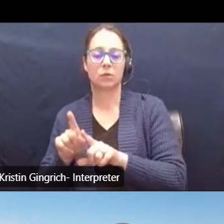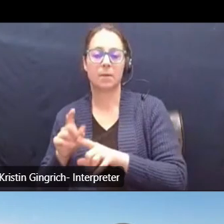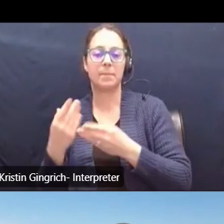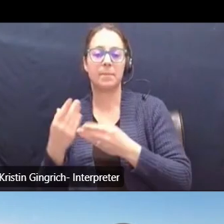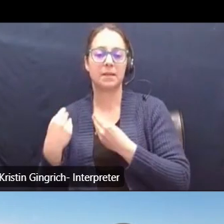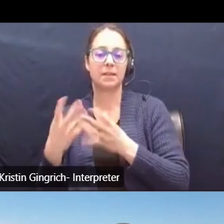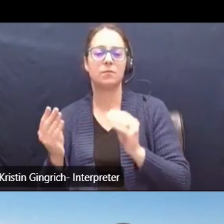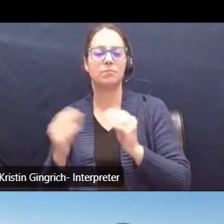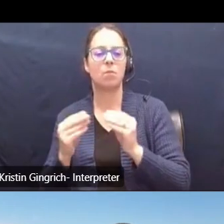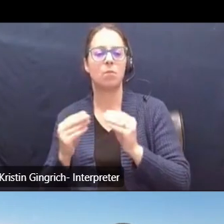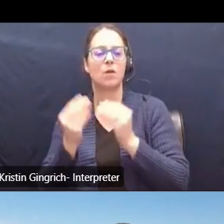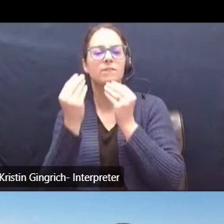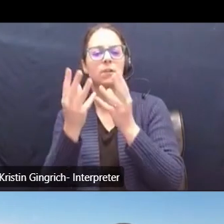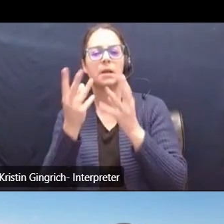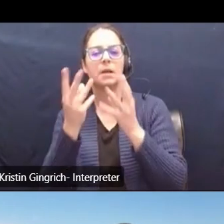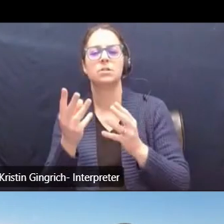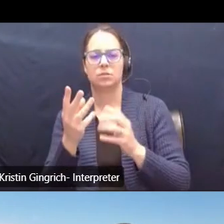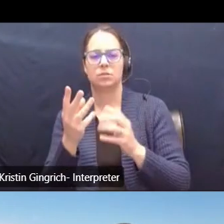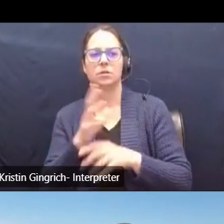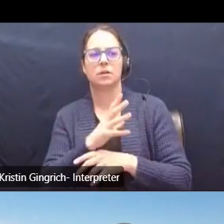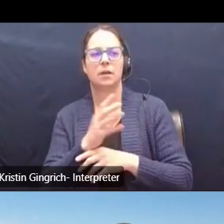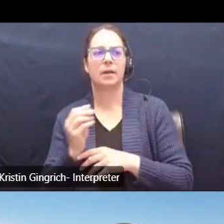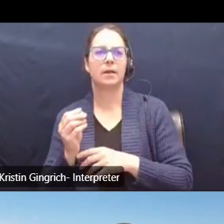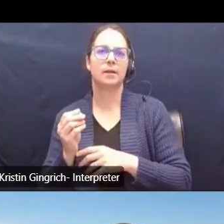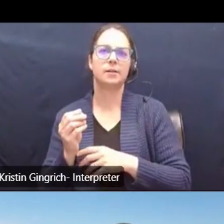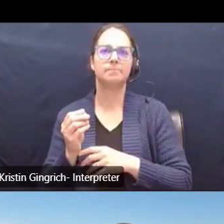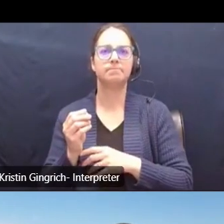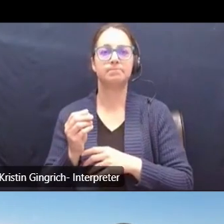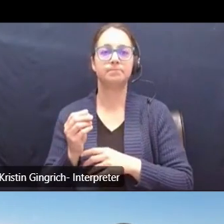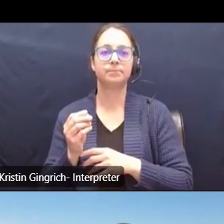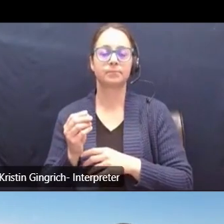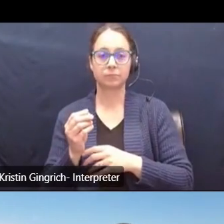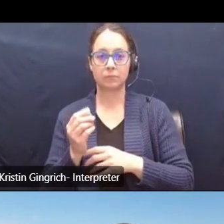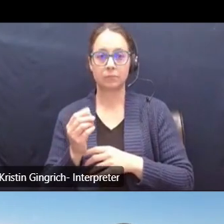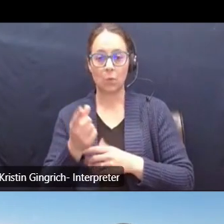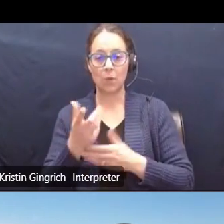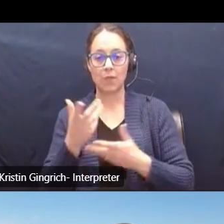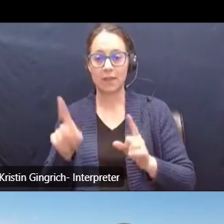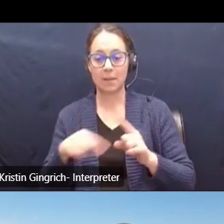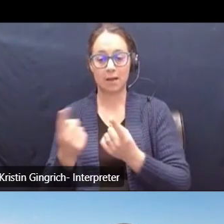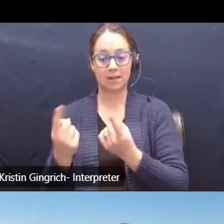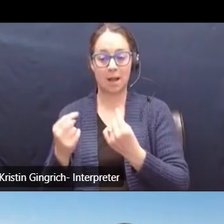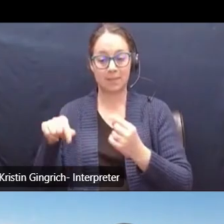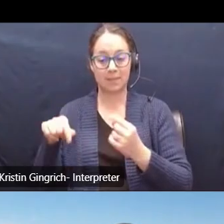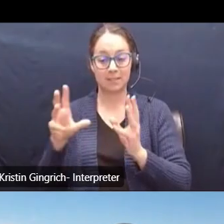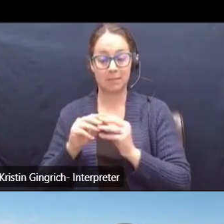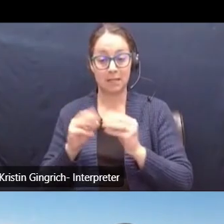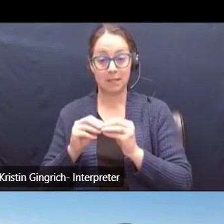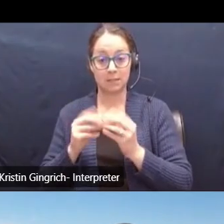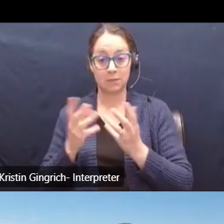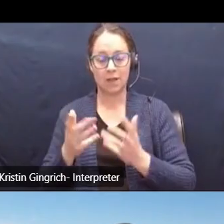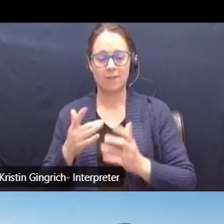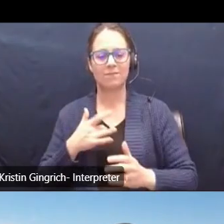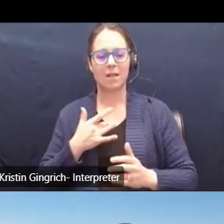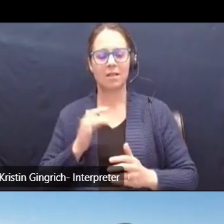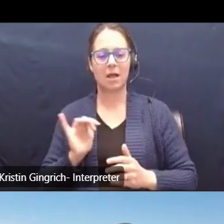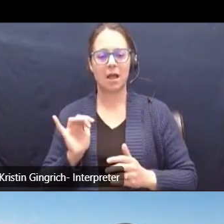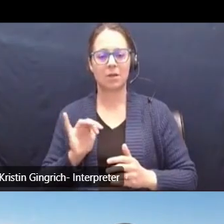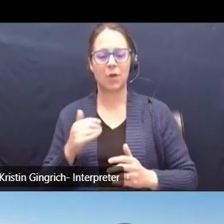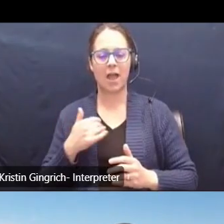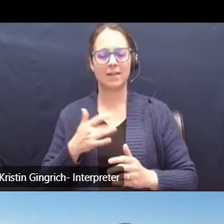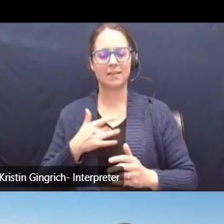little bit more information. And one of the things about attending these meetings is feeling like there is a sense